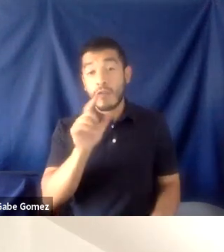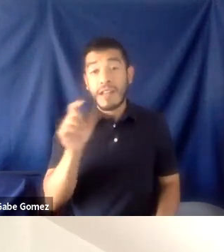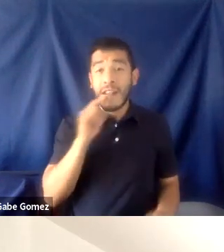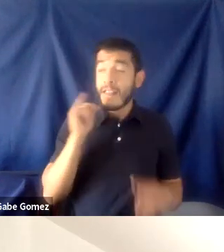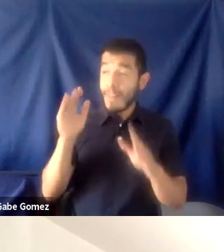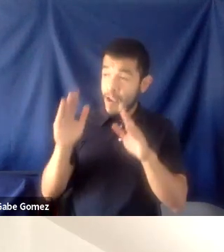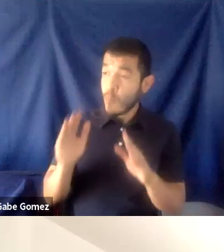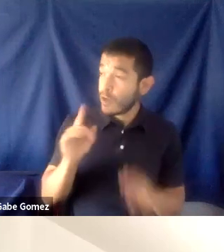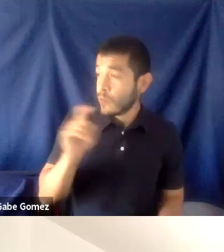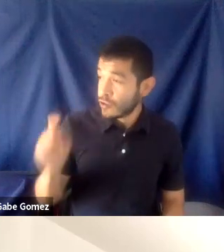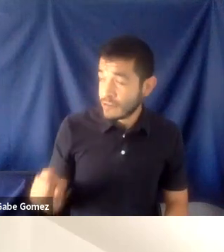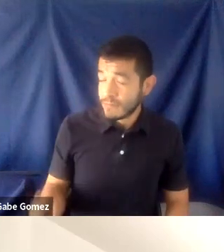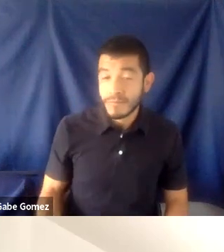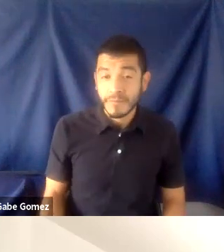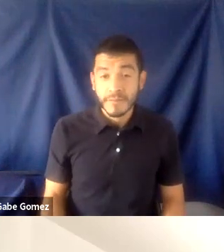I